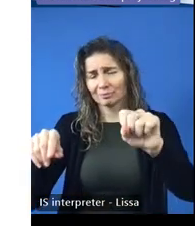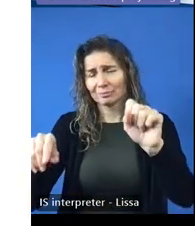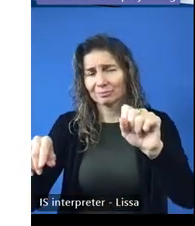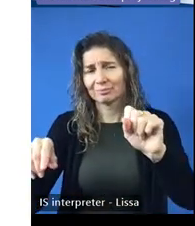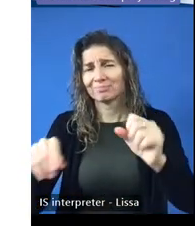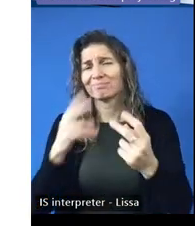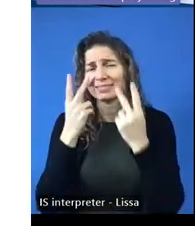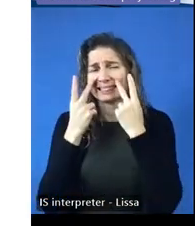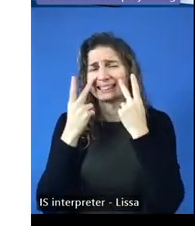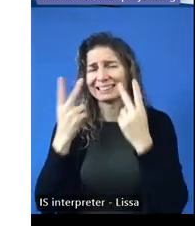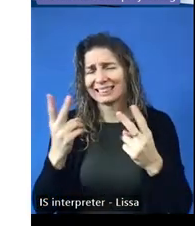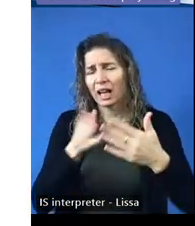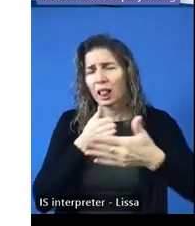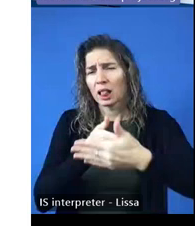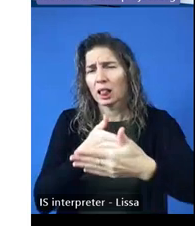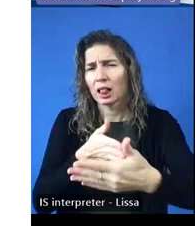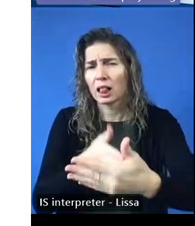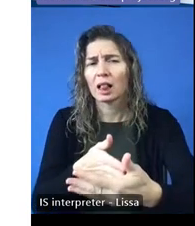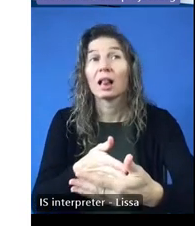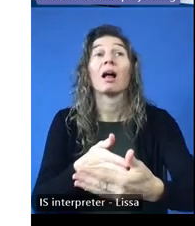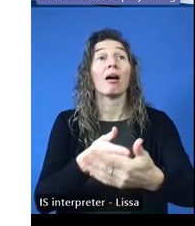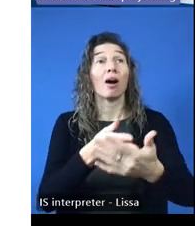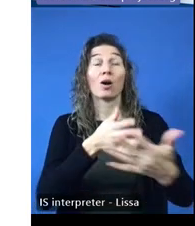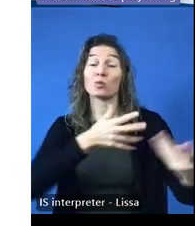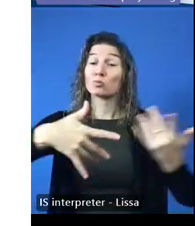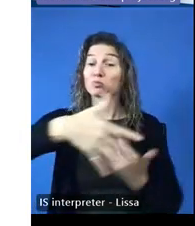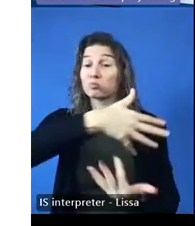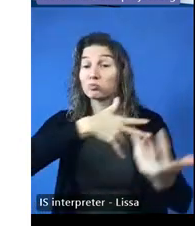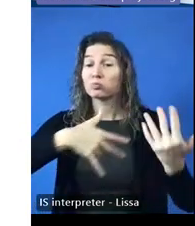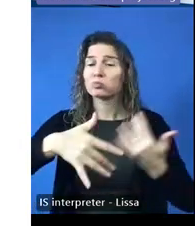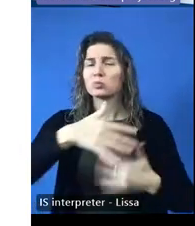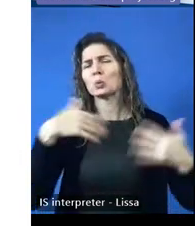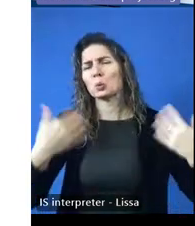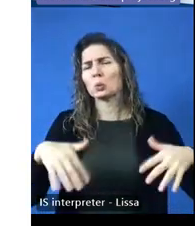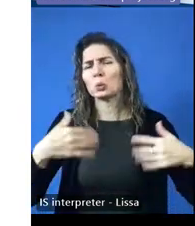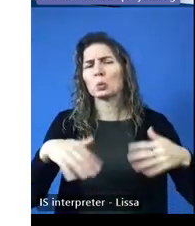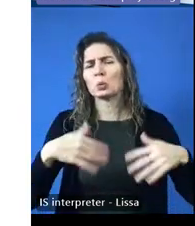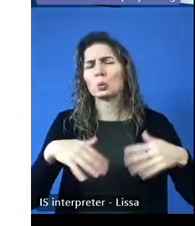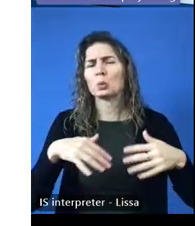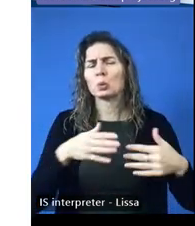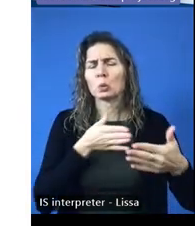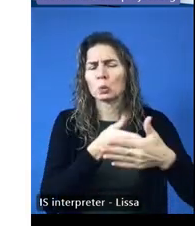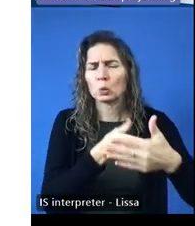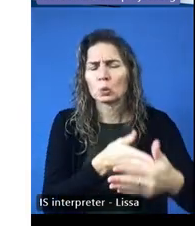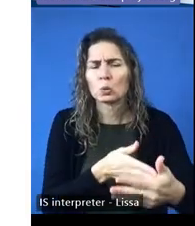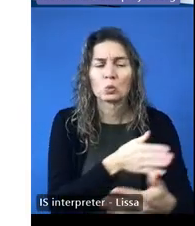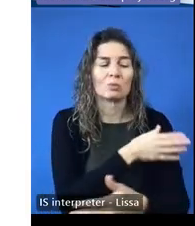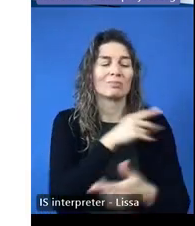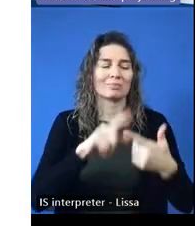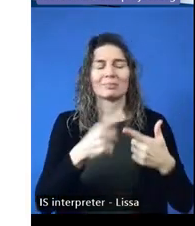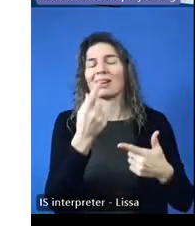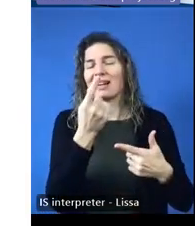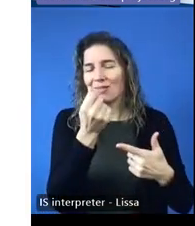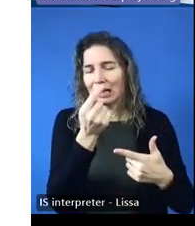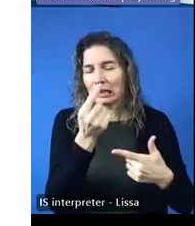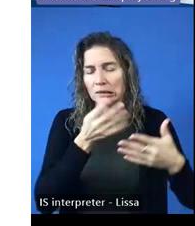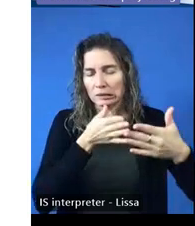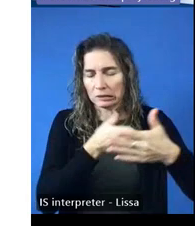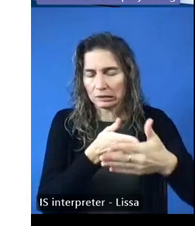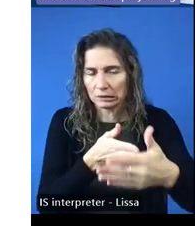inclusion at multiple levels and dimensions, existence of financial challenges, and regulating